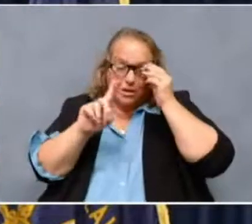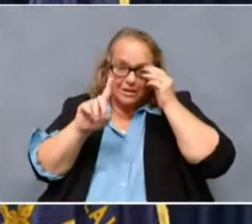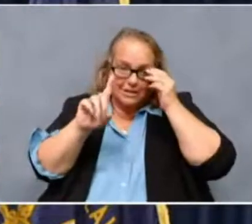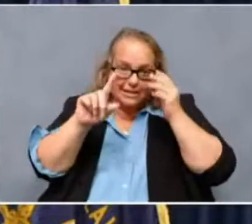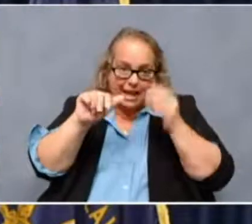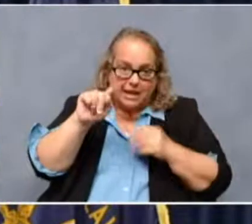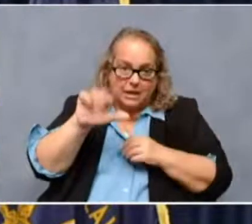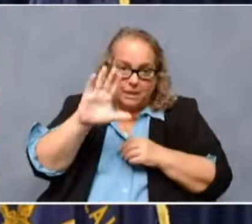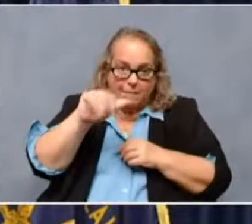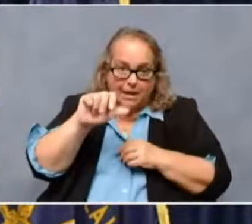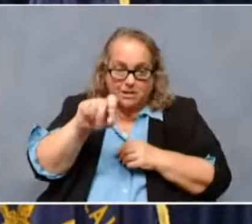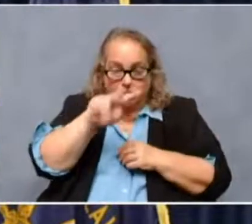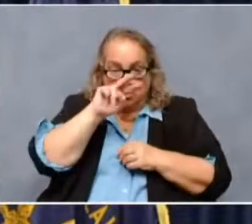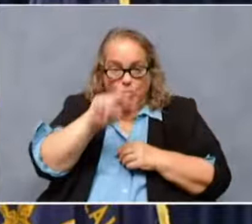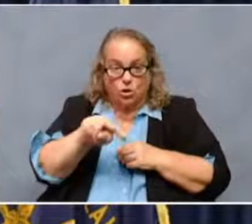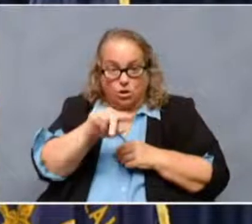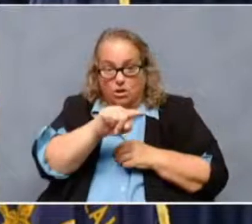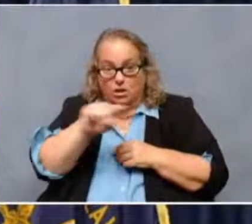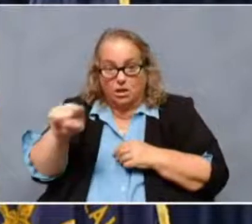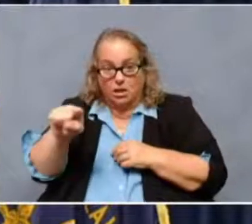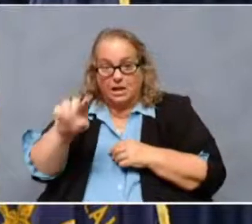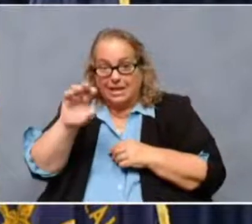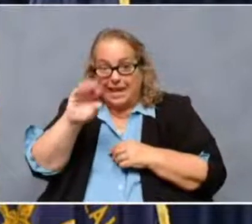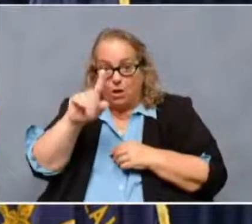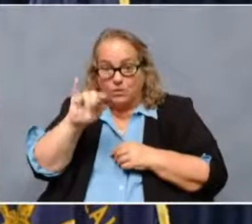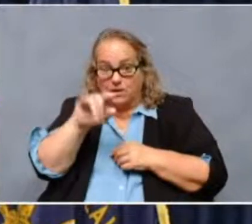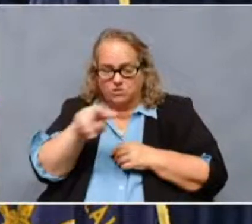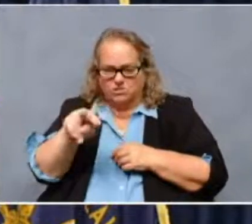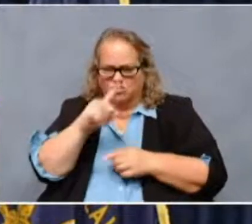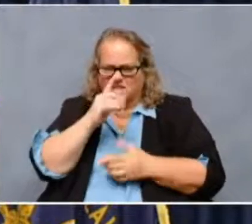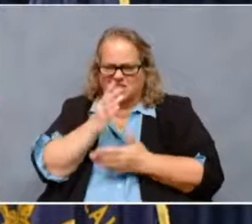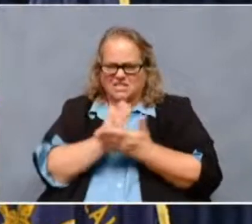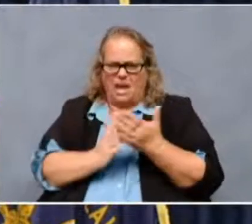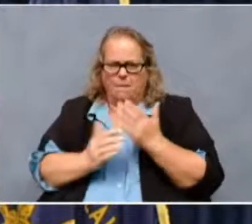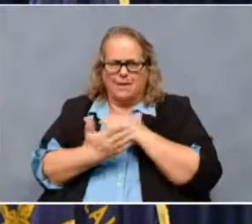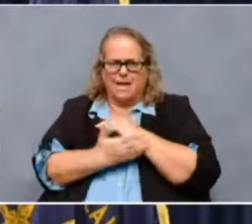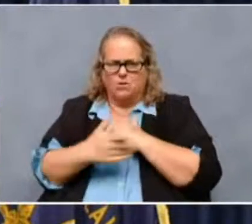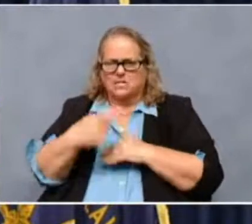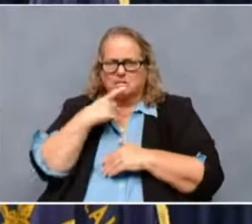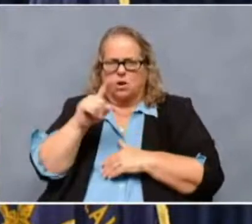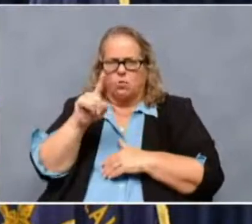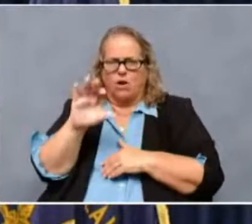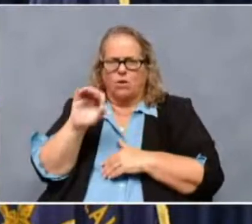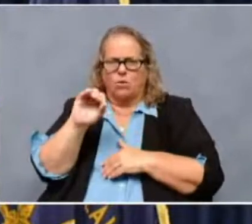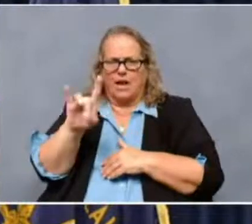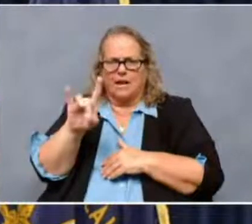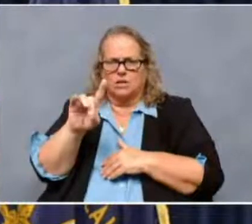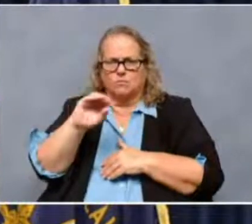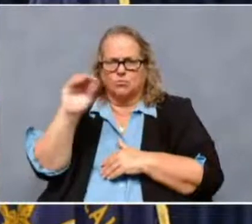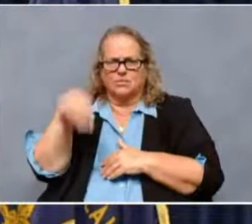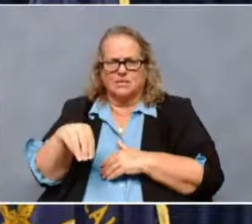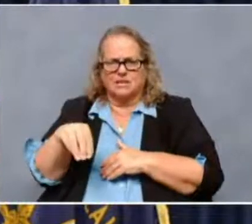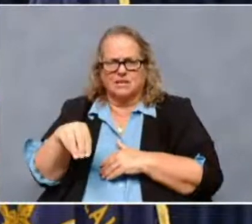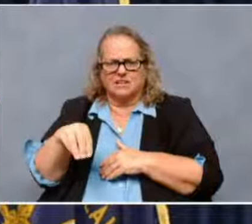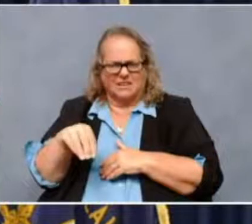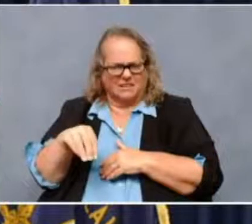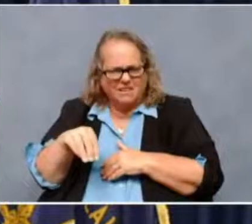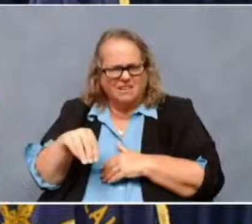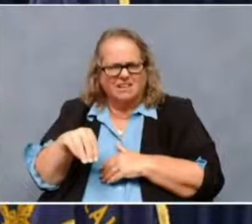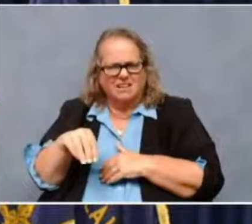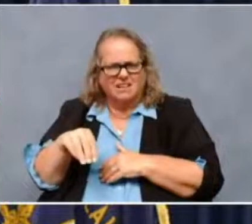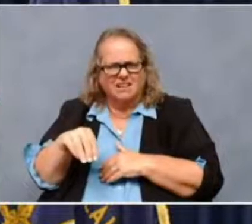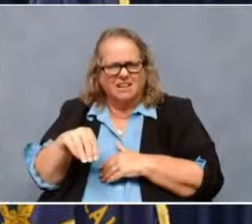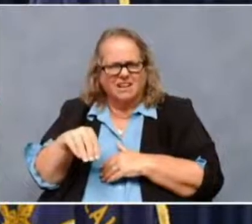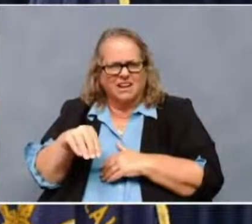where they were saying 108% of everyone over 65 in X county was fully